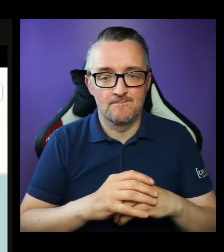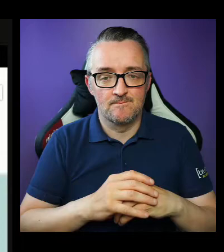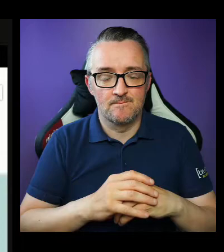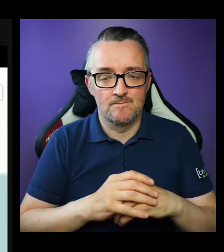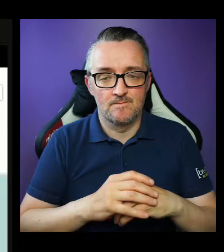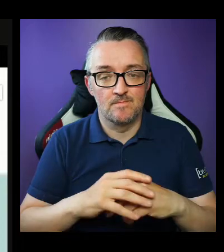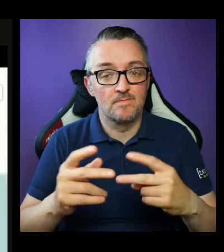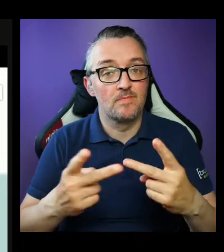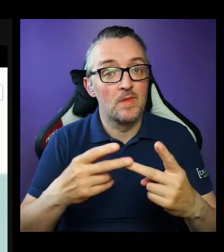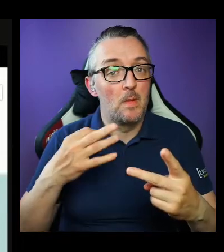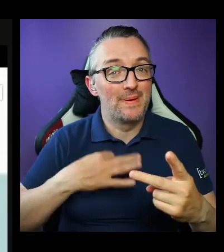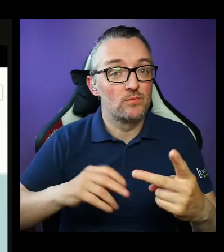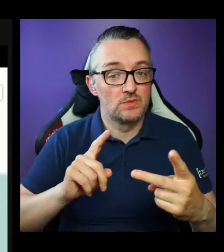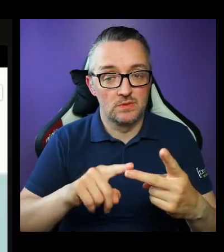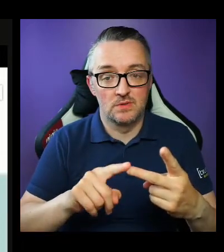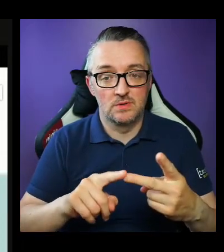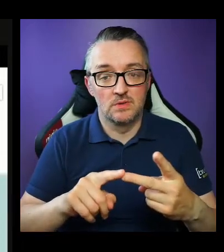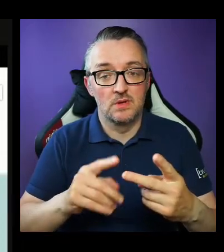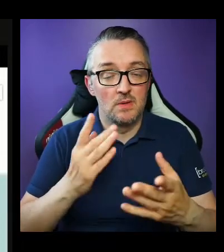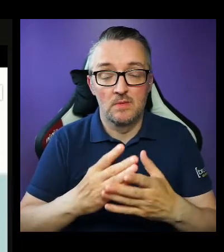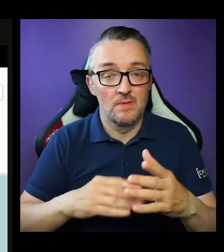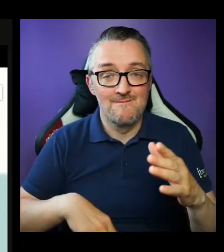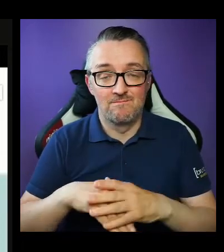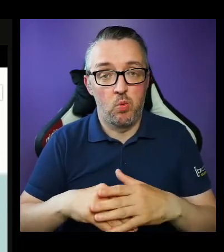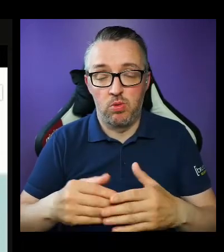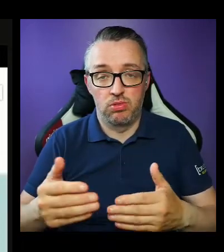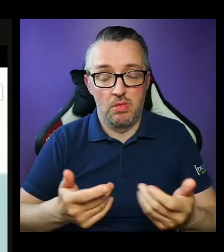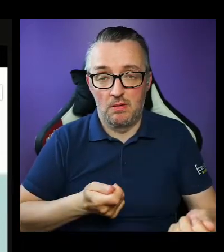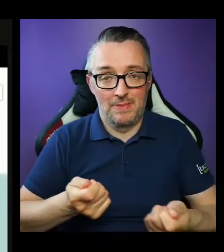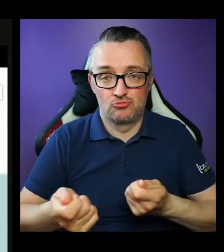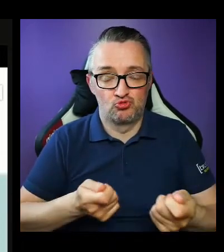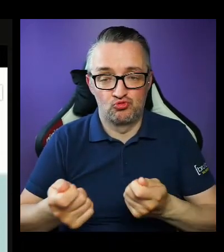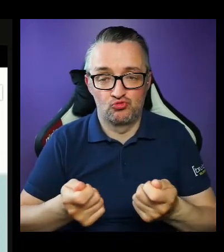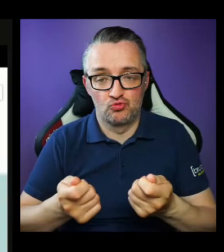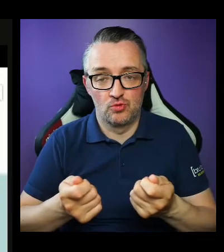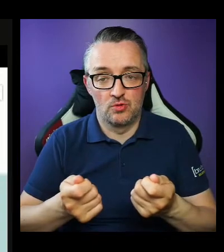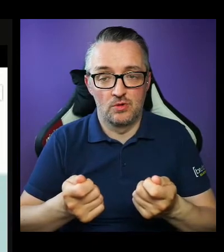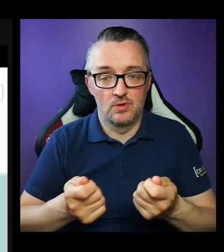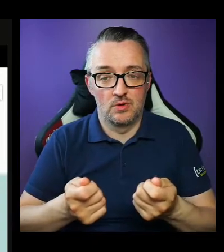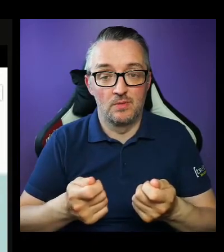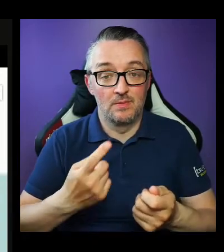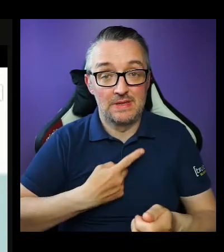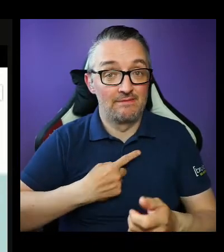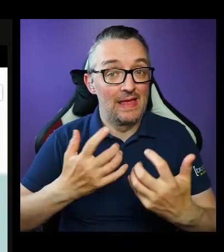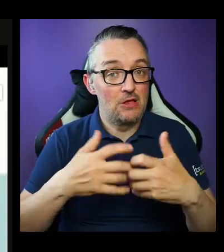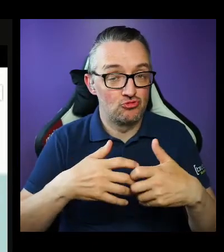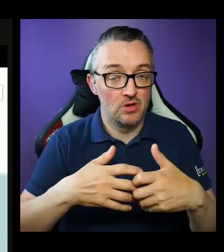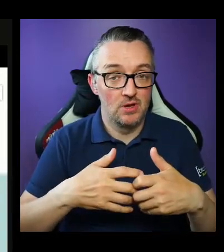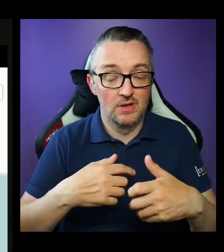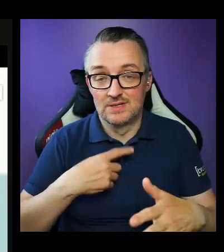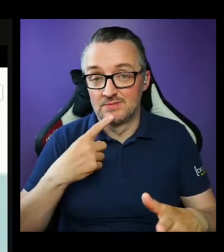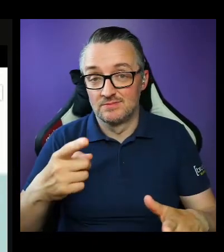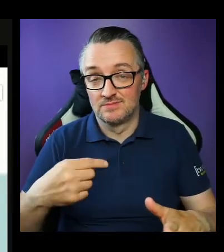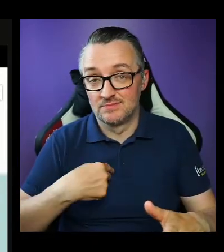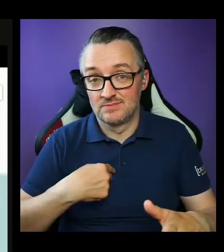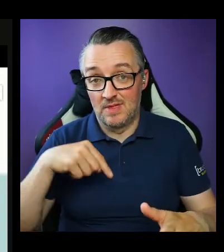The other benefit is that it is fully managed. And as an engineer myself, I can say that I really